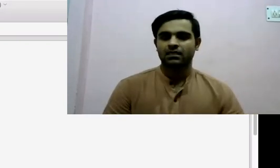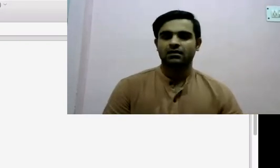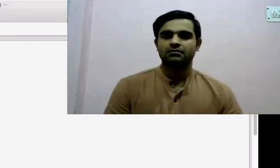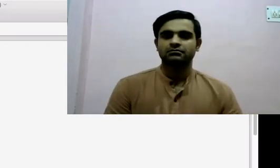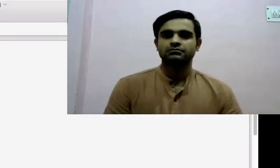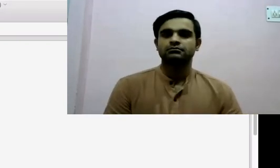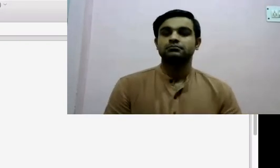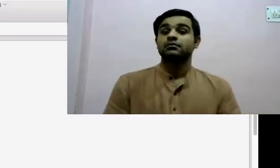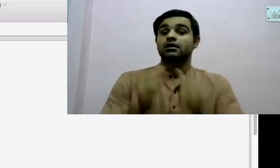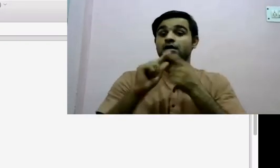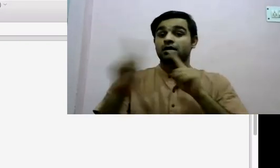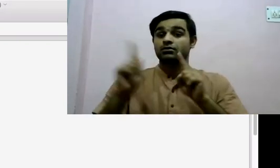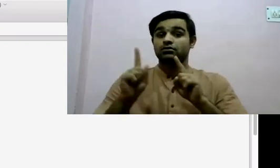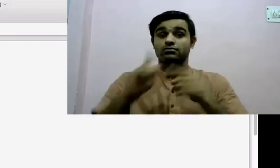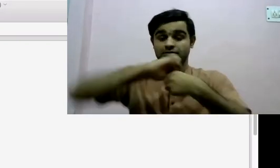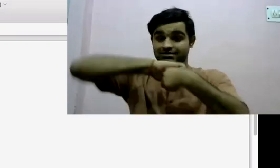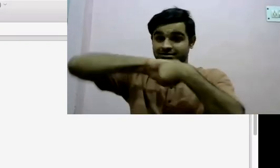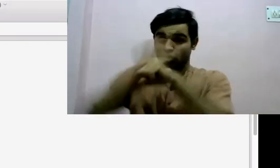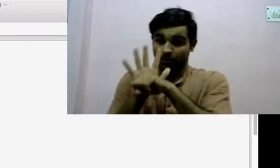So, Atul, how do you sign COVID?